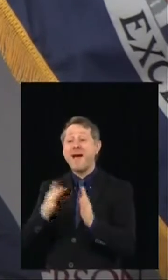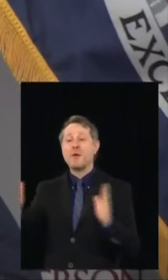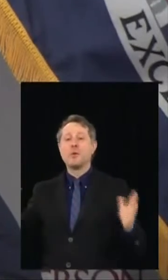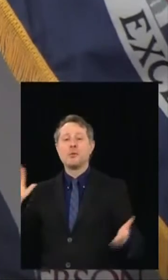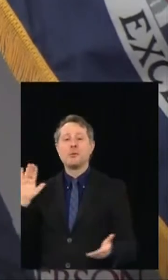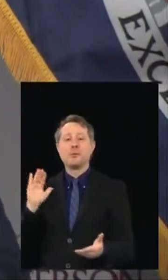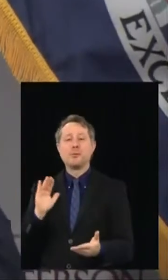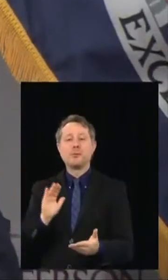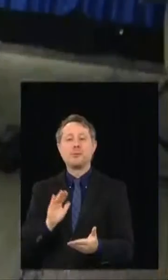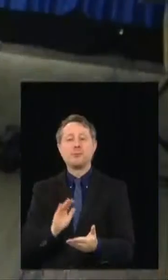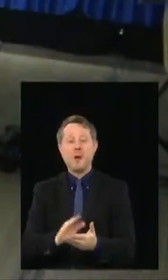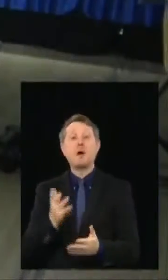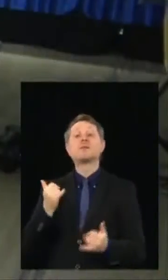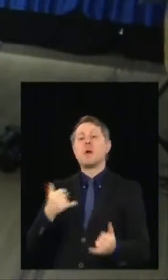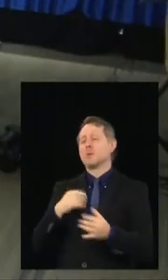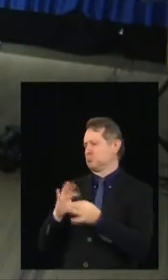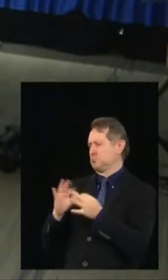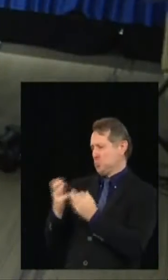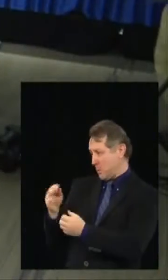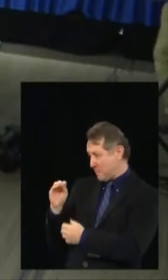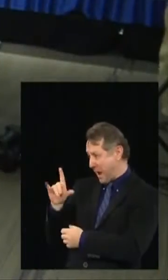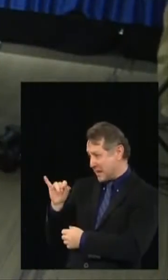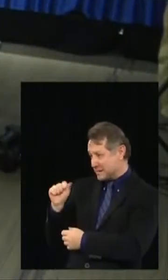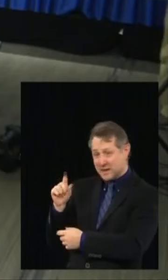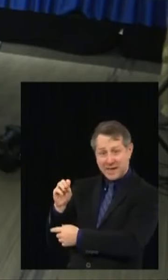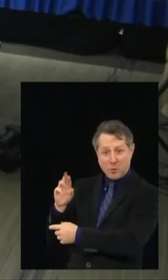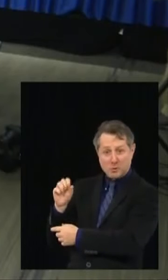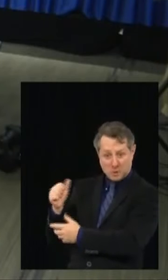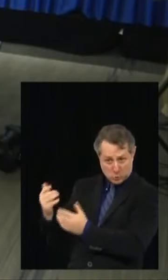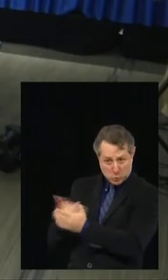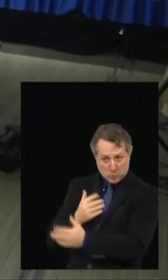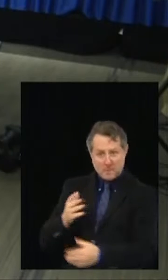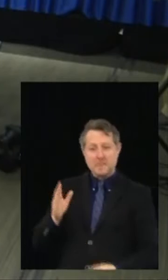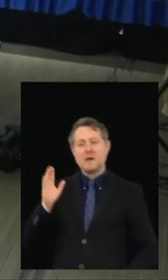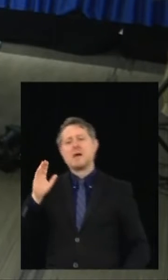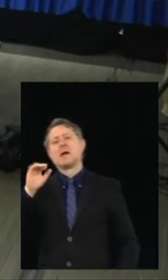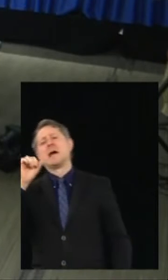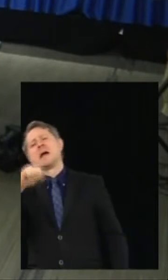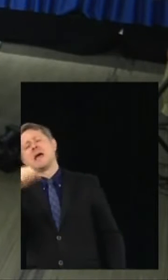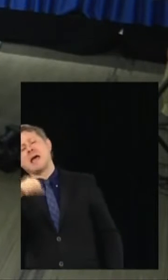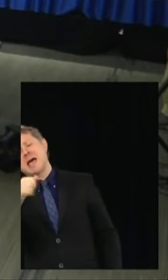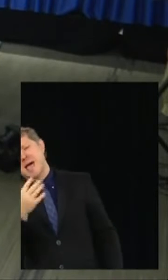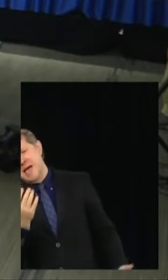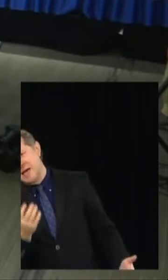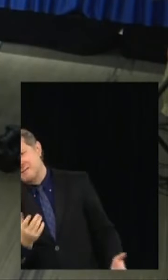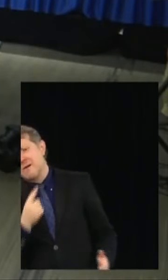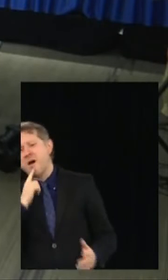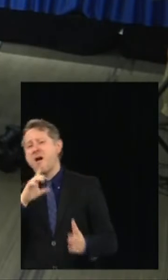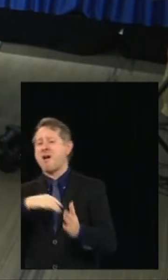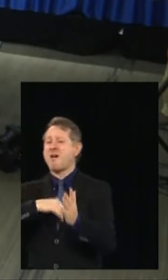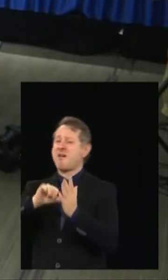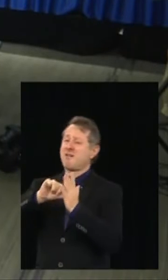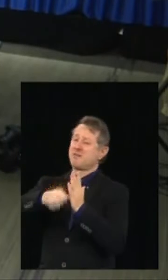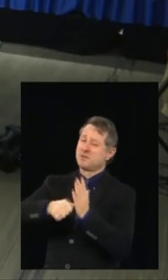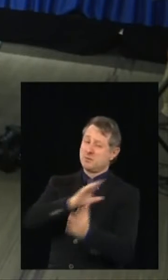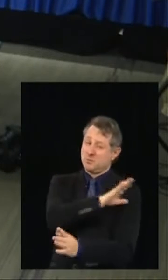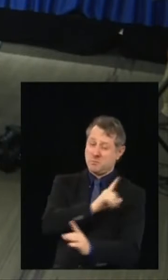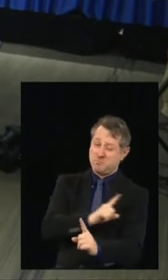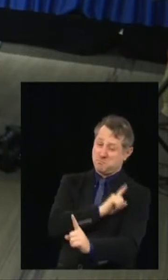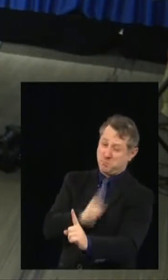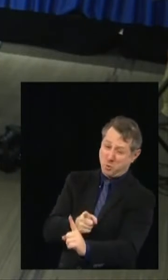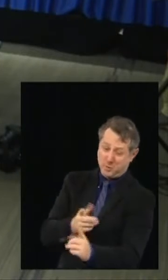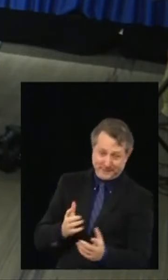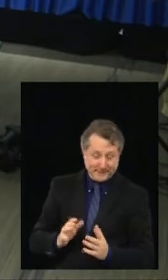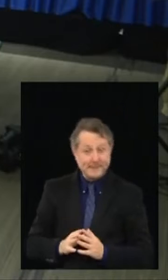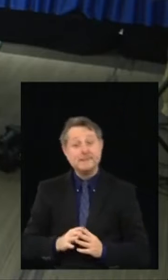some updated facts on this. Yeah, just to punctuate the governor's point, in the last financial crisis, we had 300,000 lost